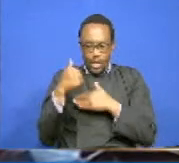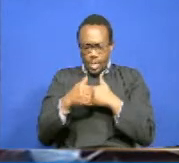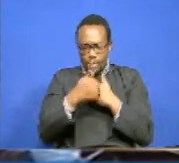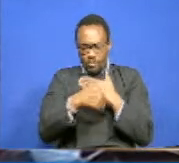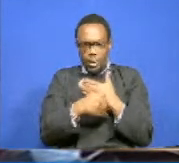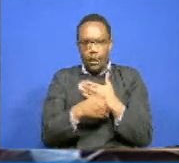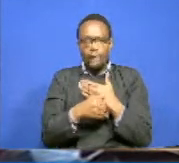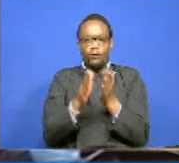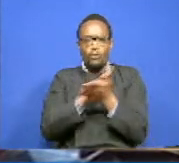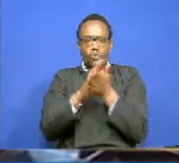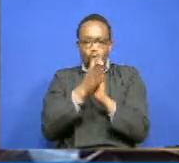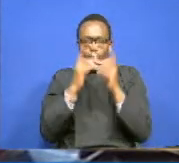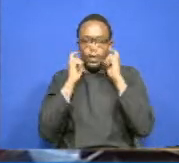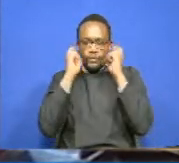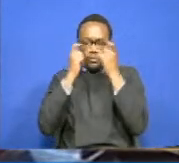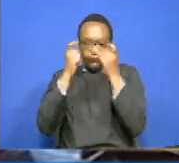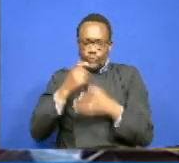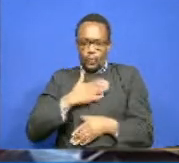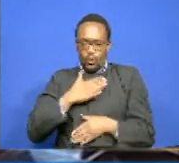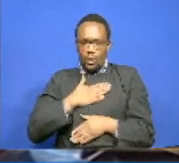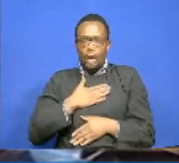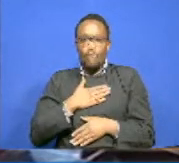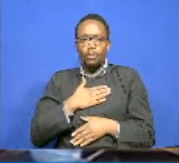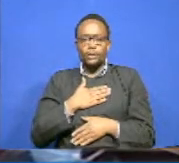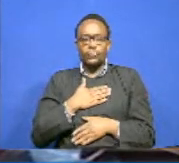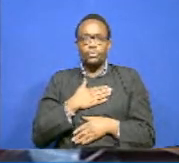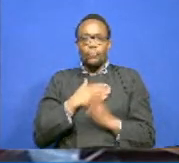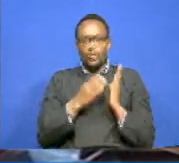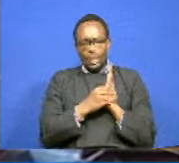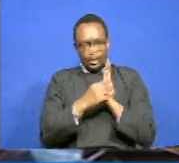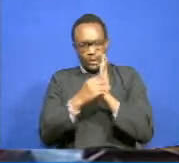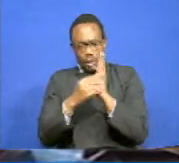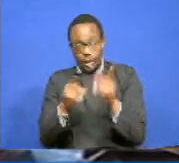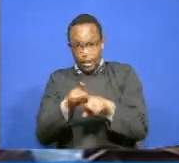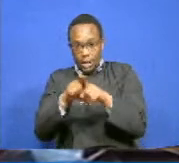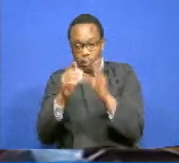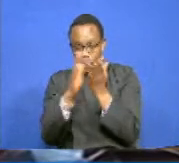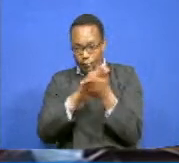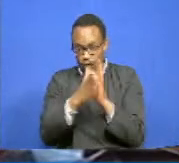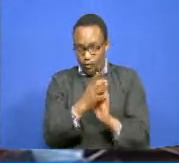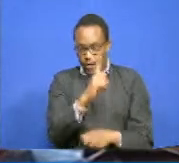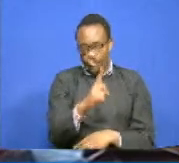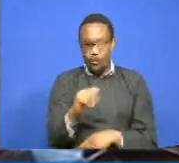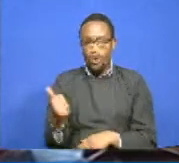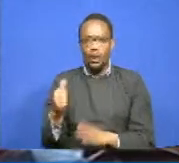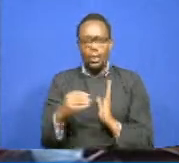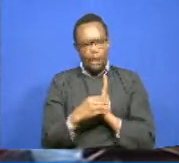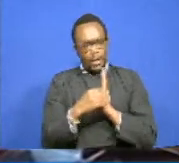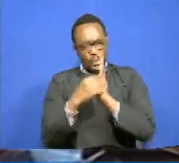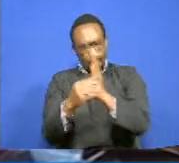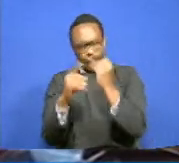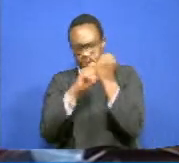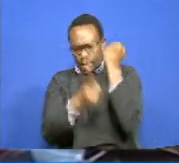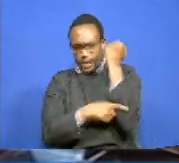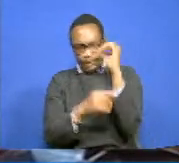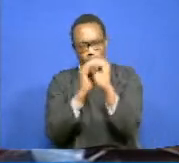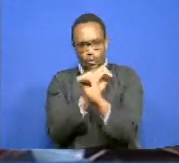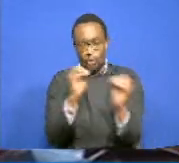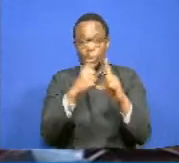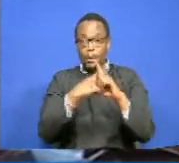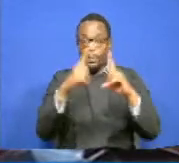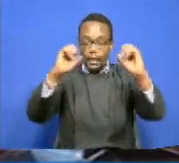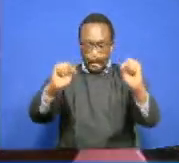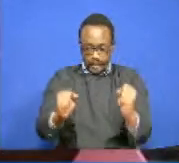daily bread. Forgive us our sins, as we forgive those who sin against us. Lead us not